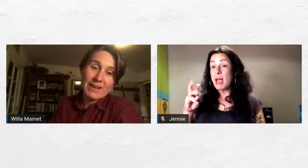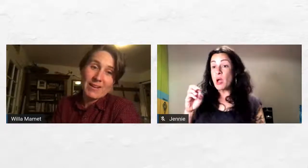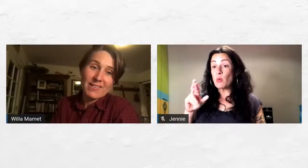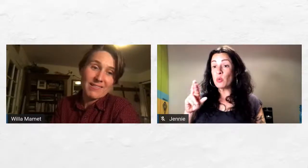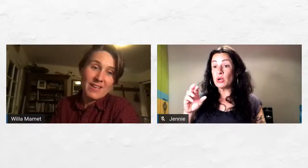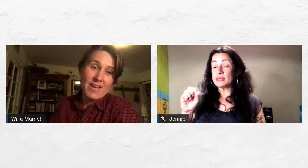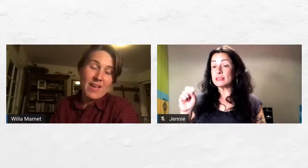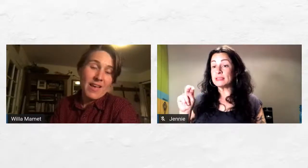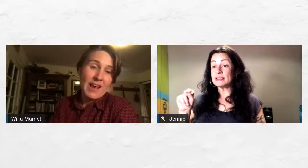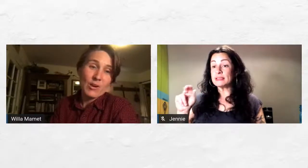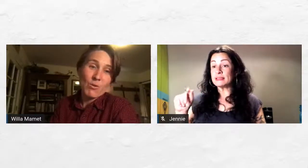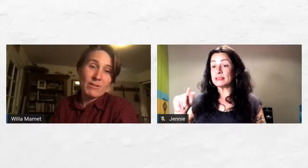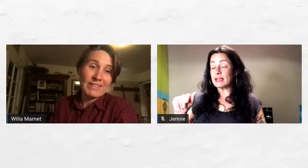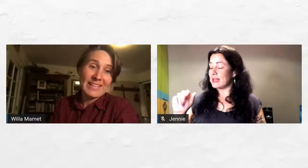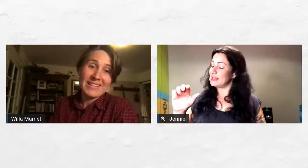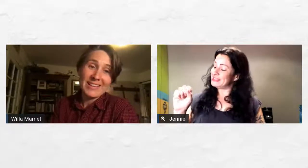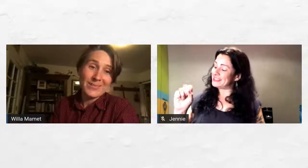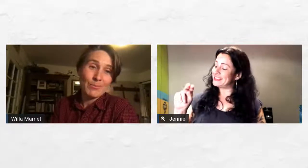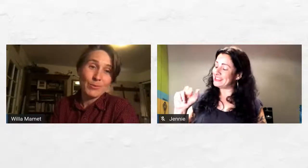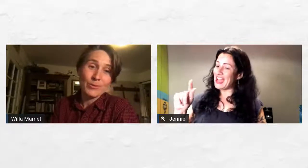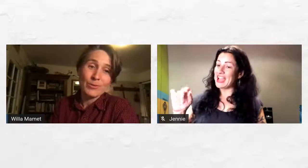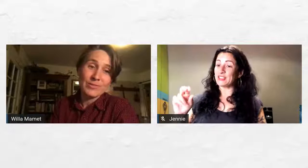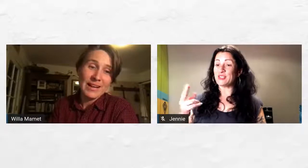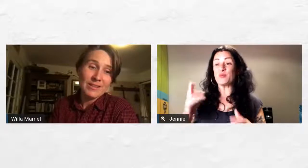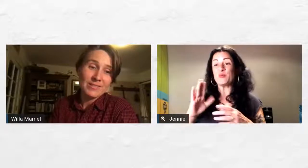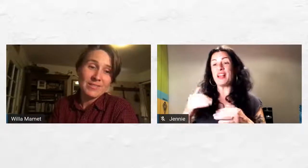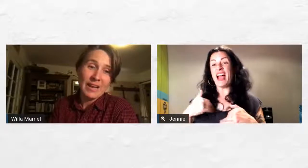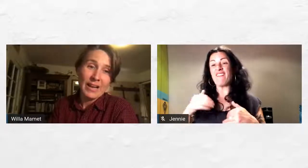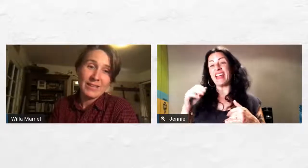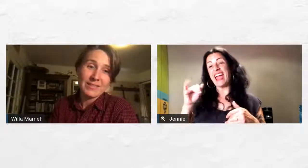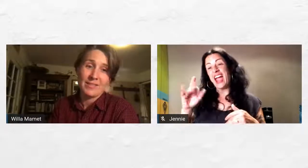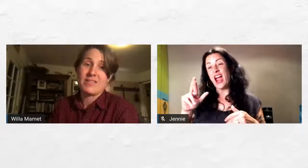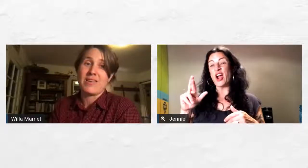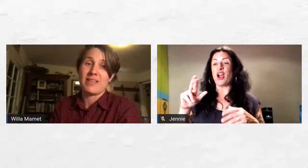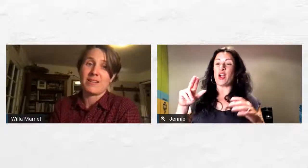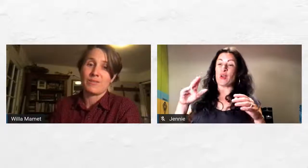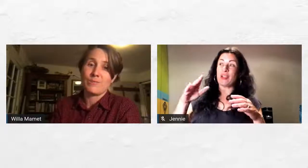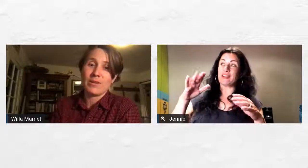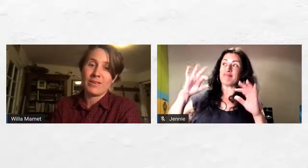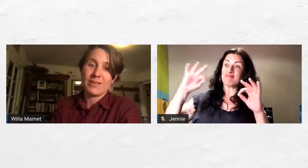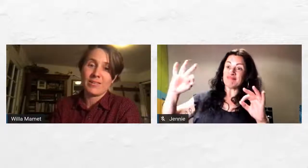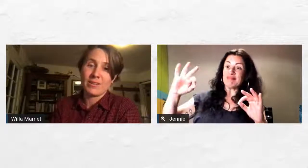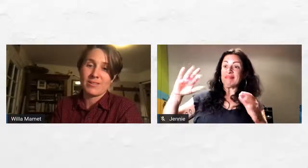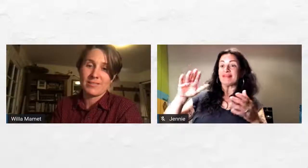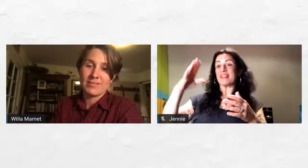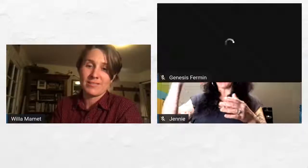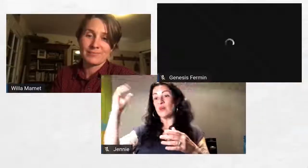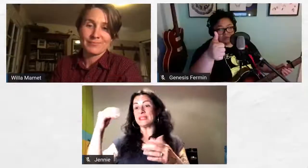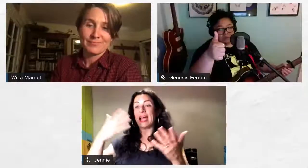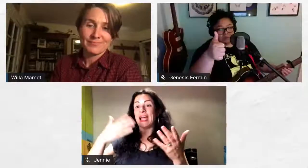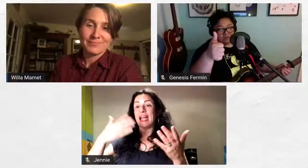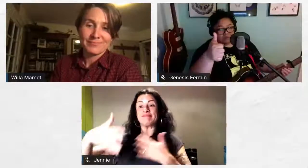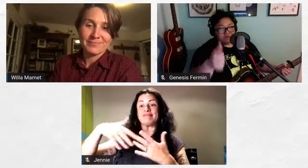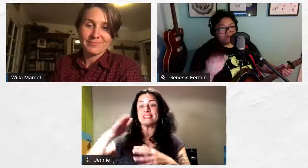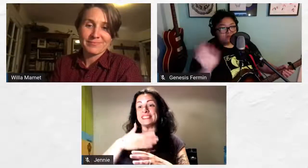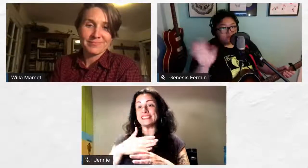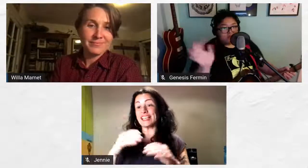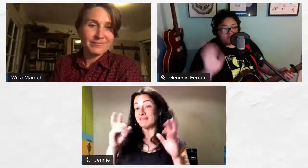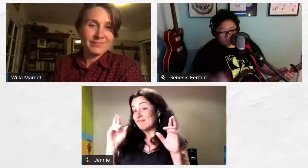some air quality index approved outside singing together. What do you think, Genesis?